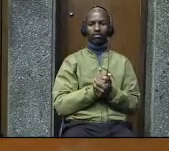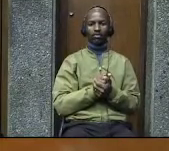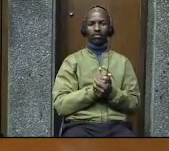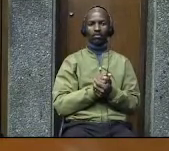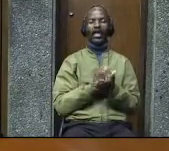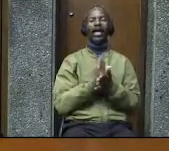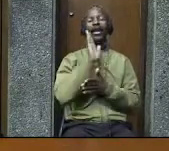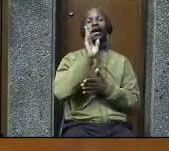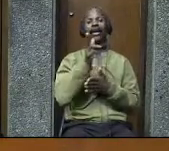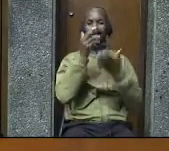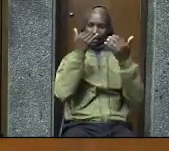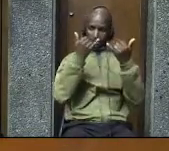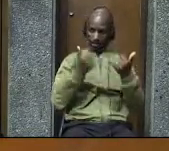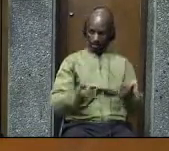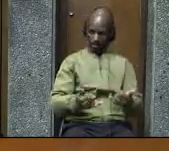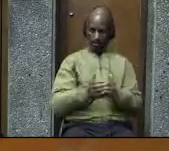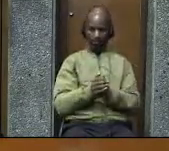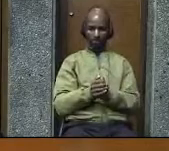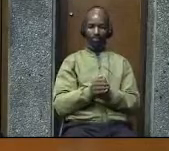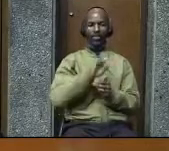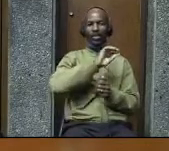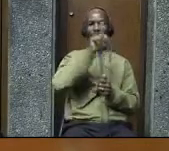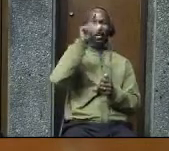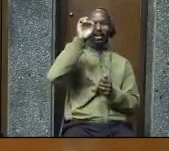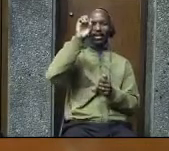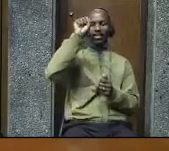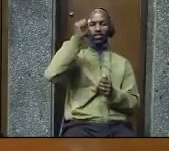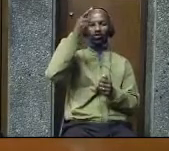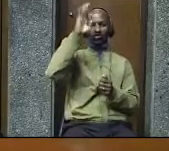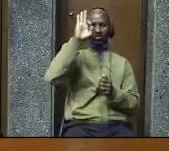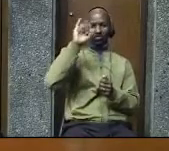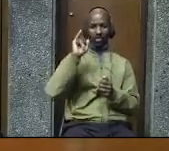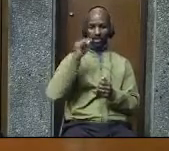And then now, Lisuf is coming with